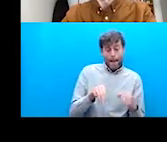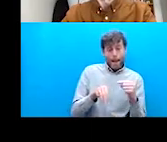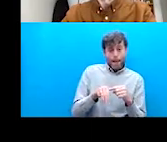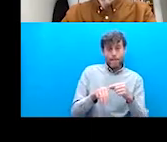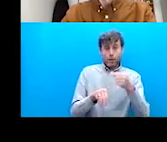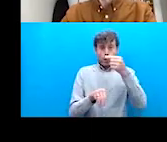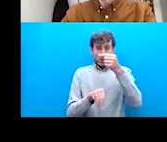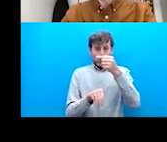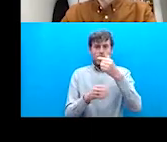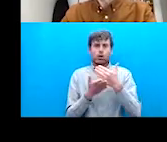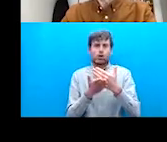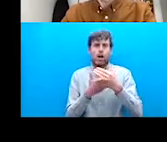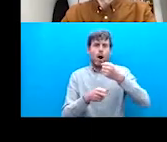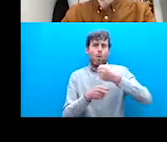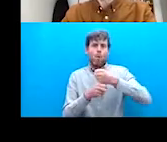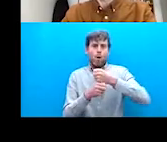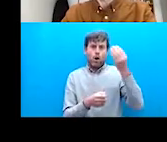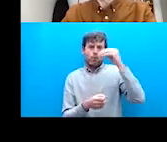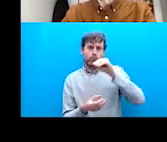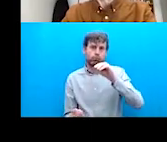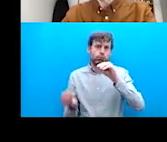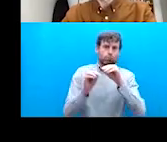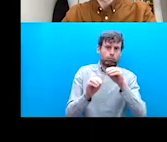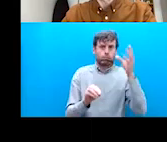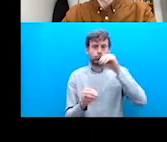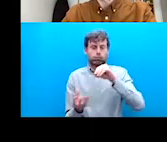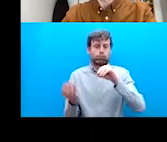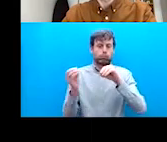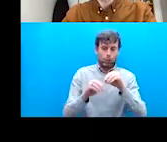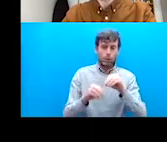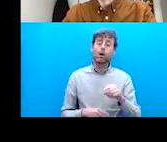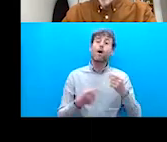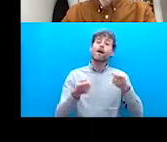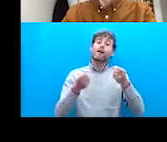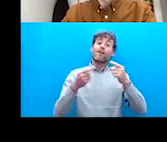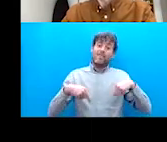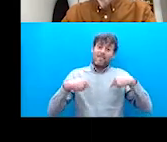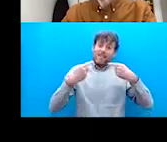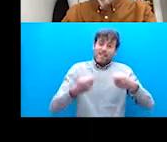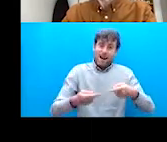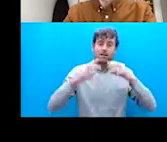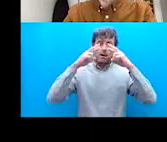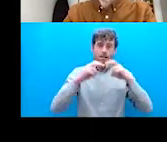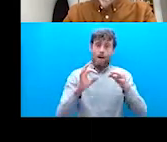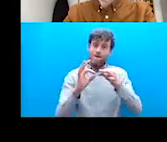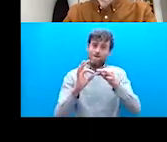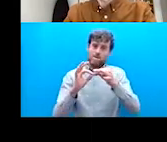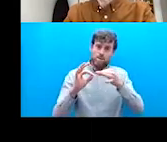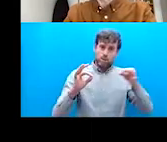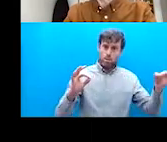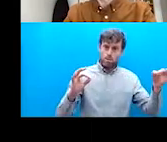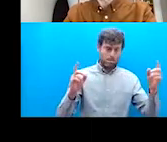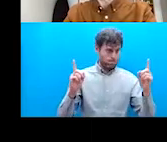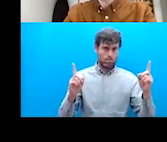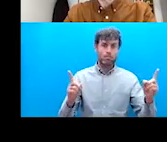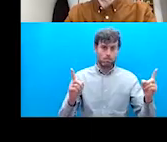labor. In this line of work, we used full sentences instead of phrases. And as we will see, the ERP data